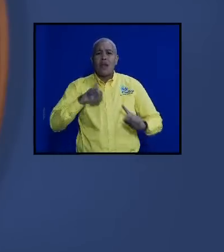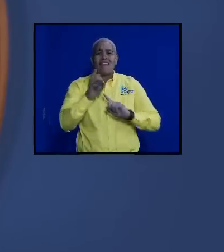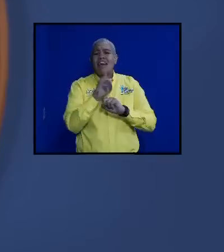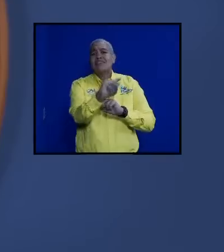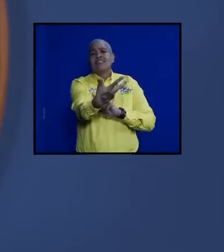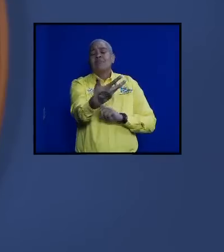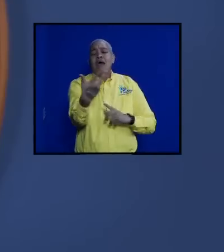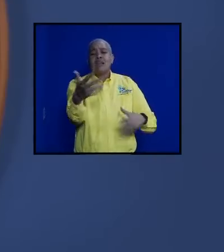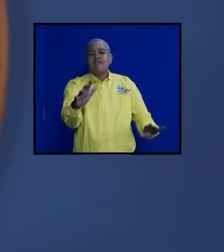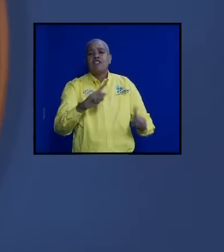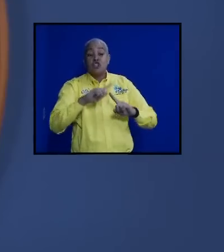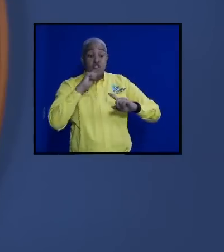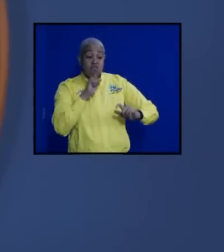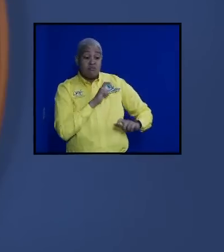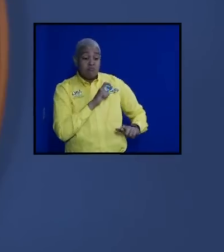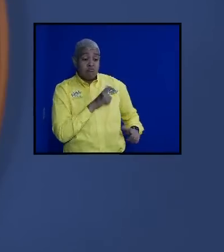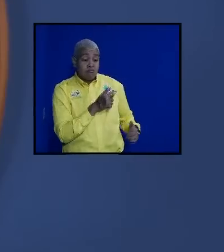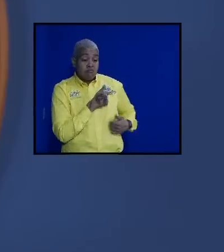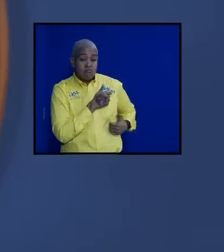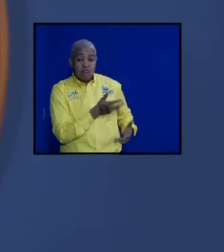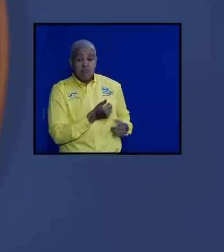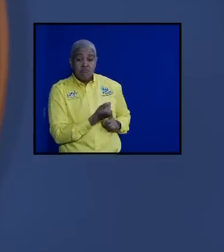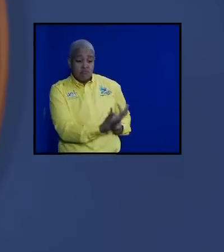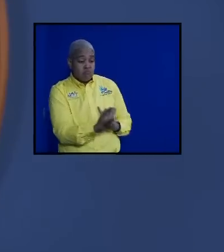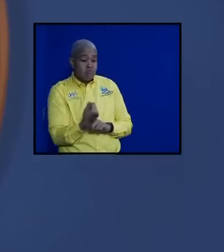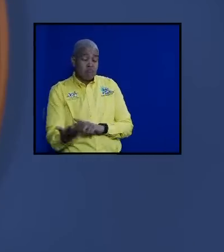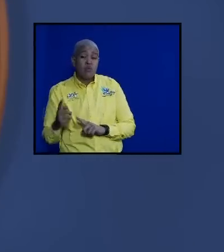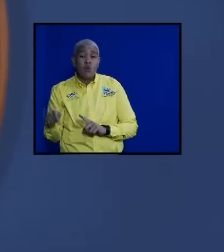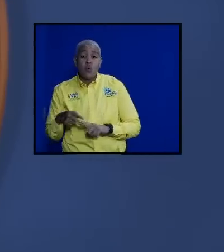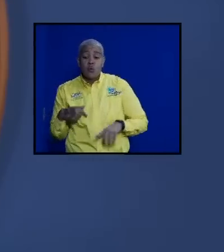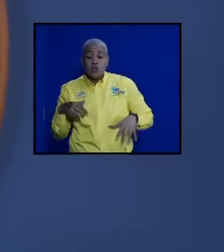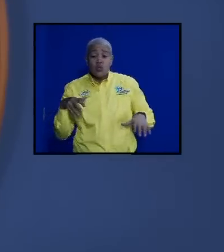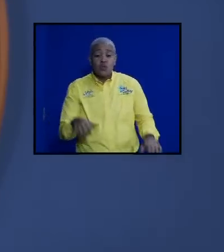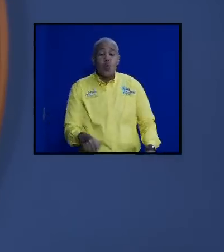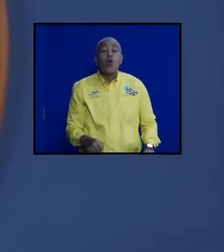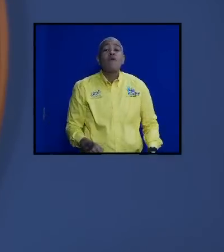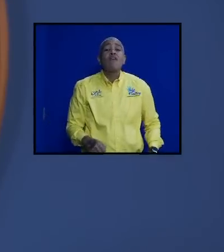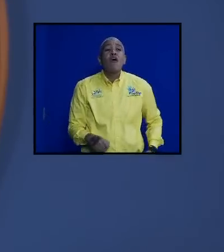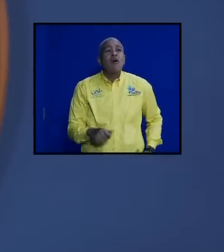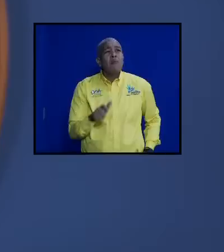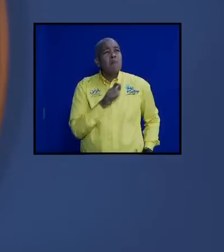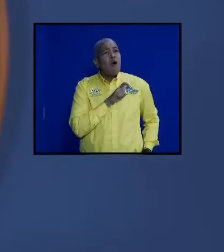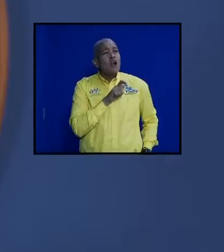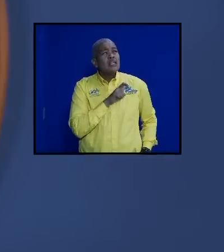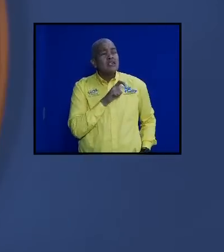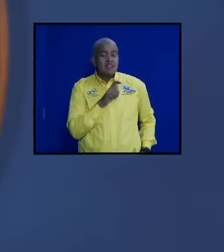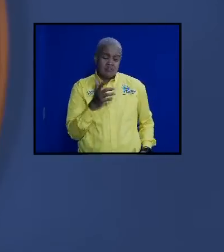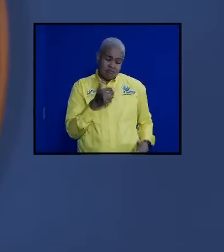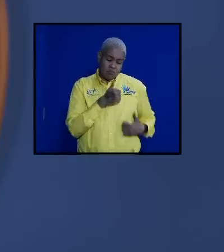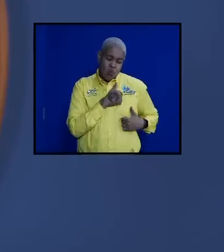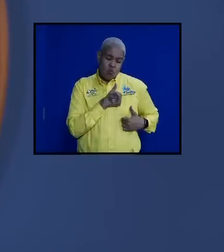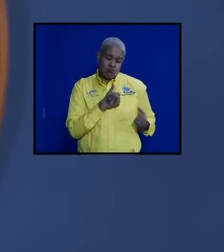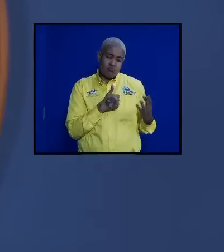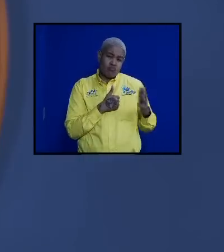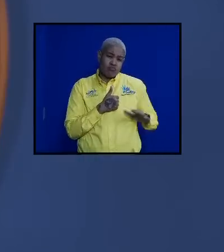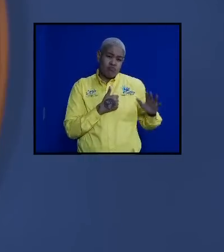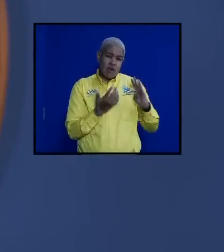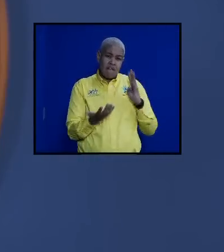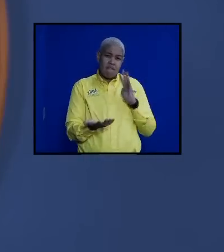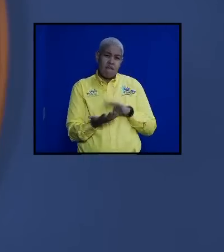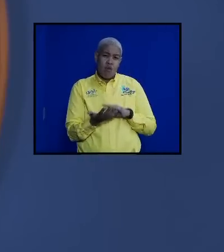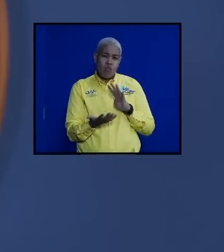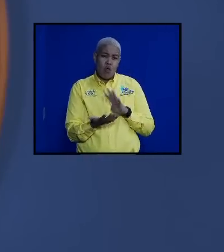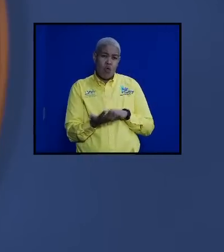expanded the security forces. When we took over the security forces, the JDF was about, what, 4,000